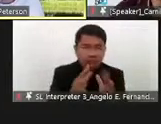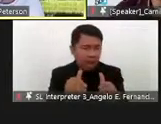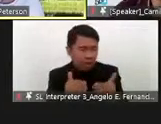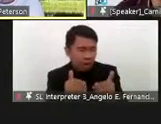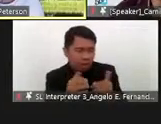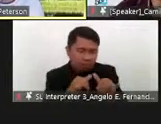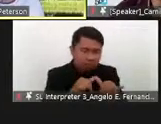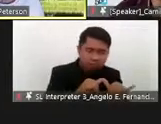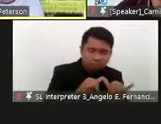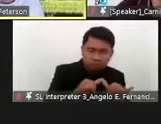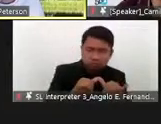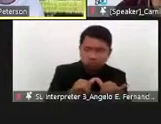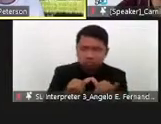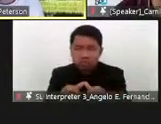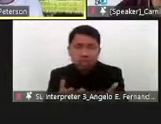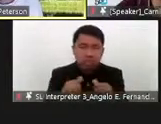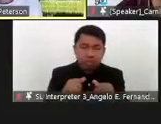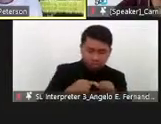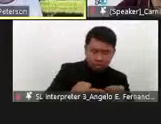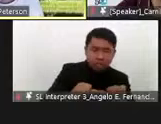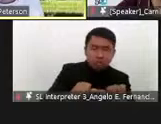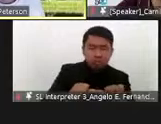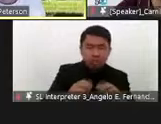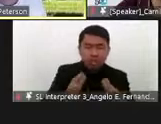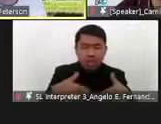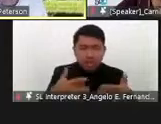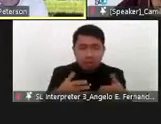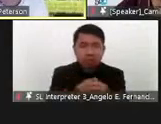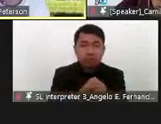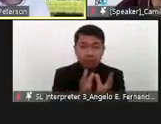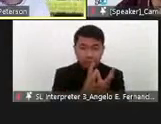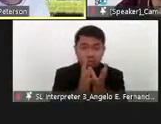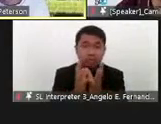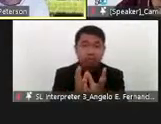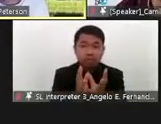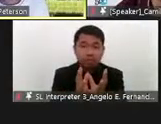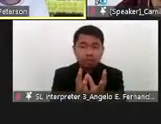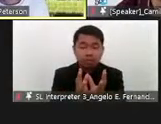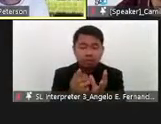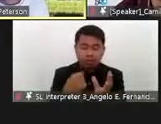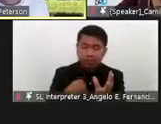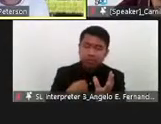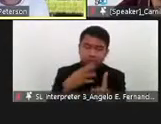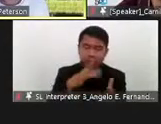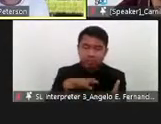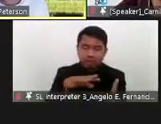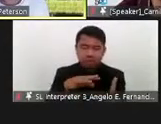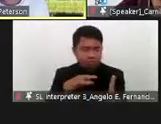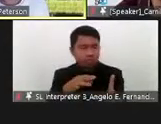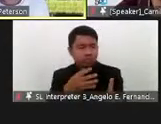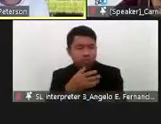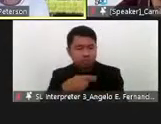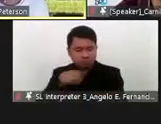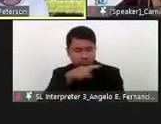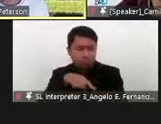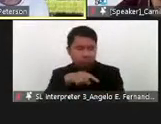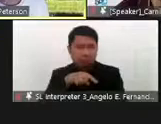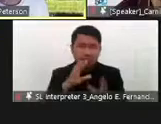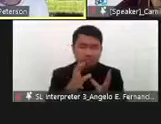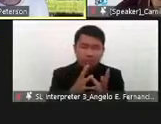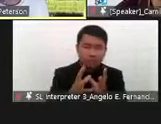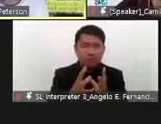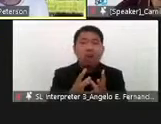at the same time, they're very, my experience, these communities are often extremely open to new data,